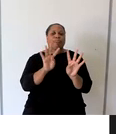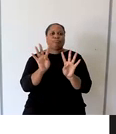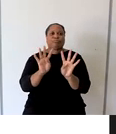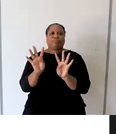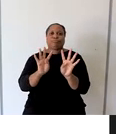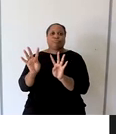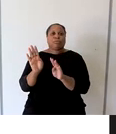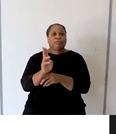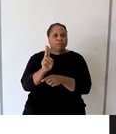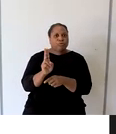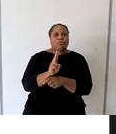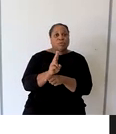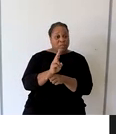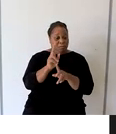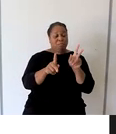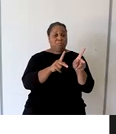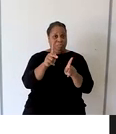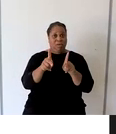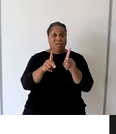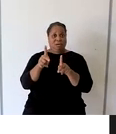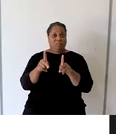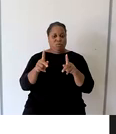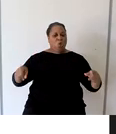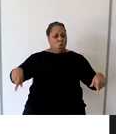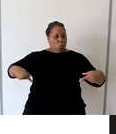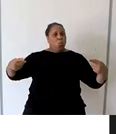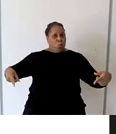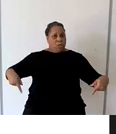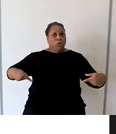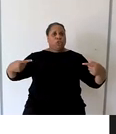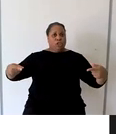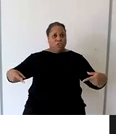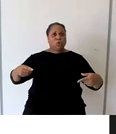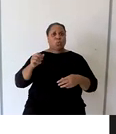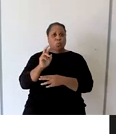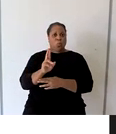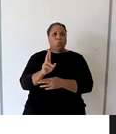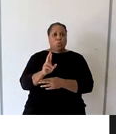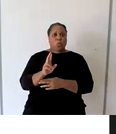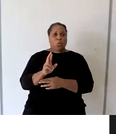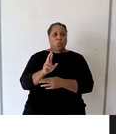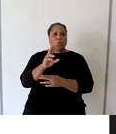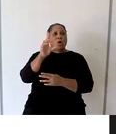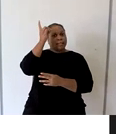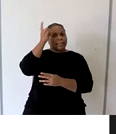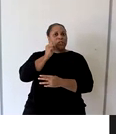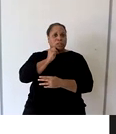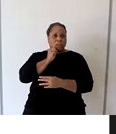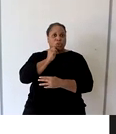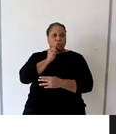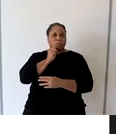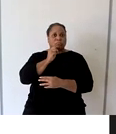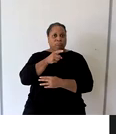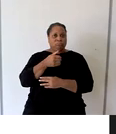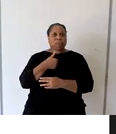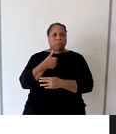using are of people who are in wheelchairs or people who have Down syndrome. And I will tell